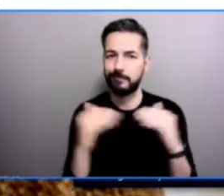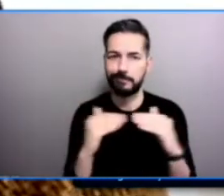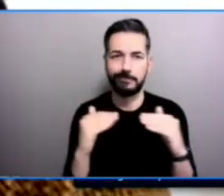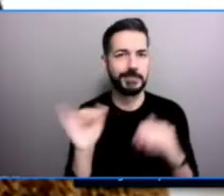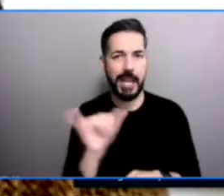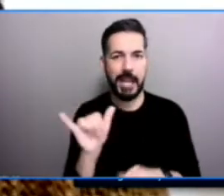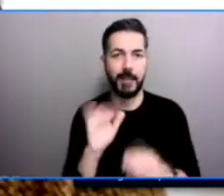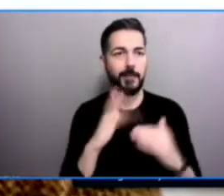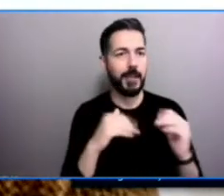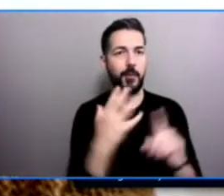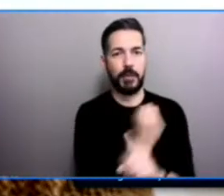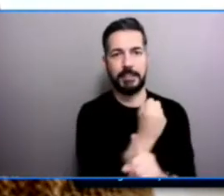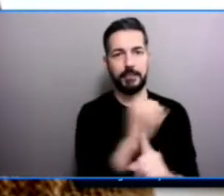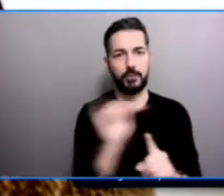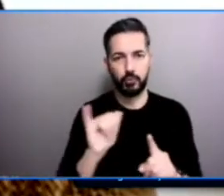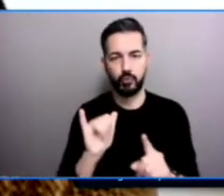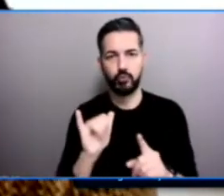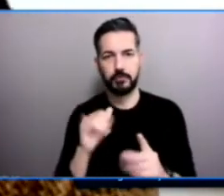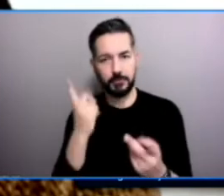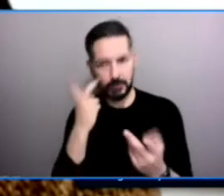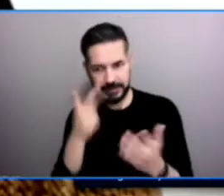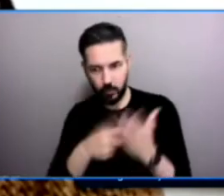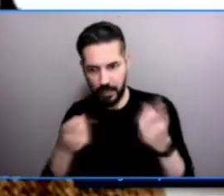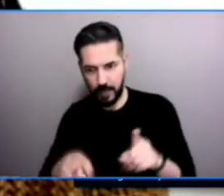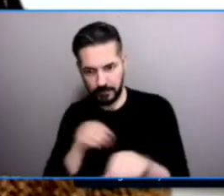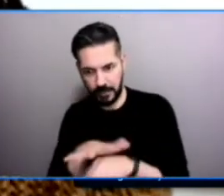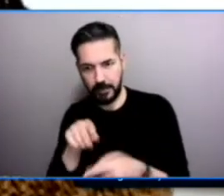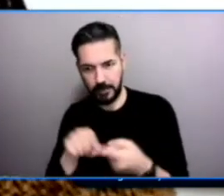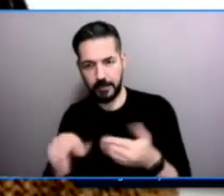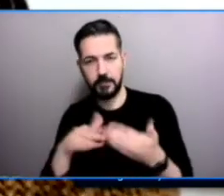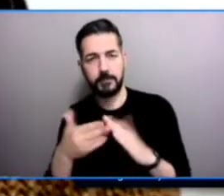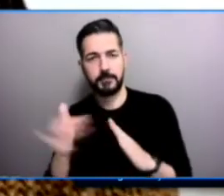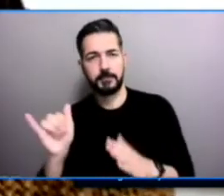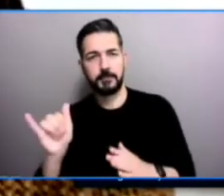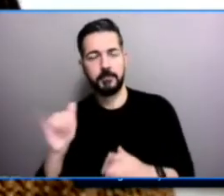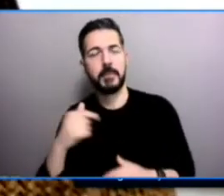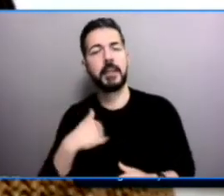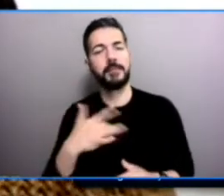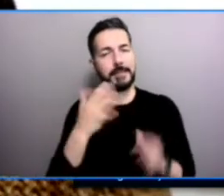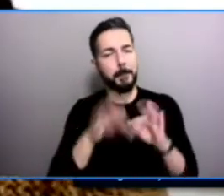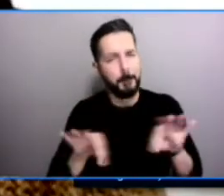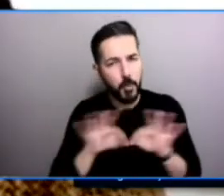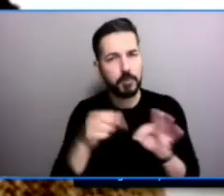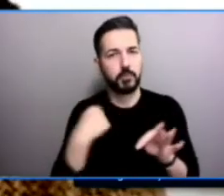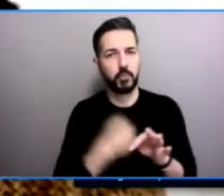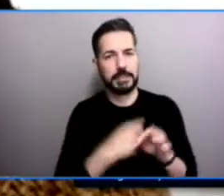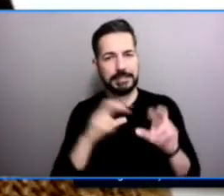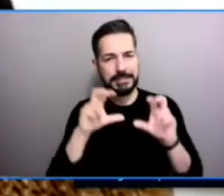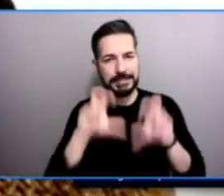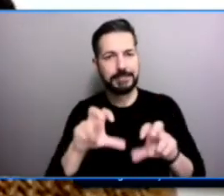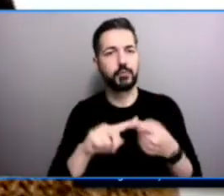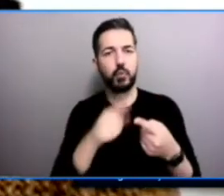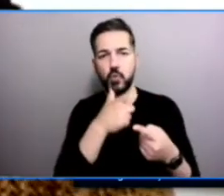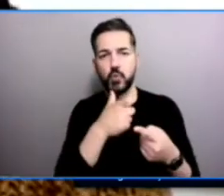that considered every one of the 64 parishes in Louisiana. I love it. That's